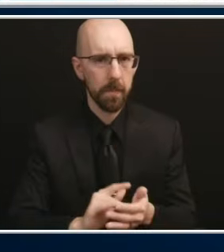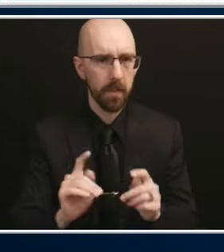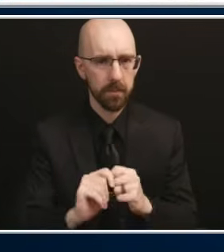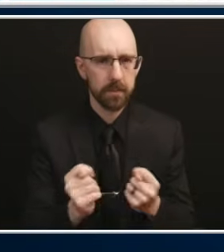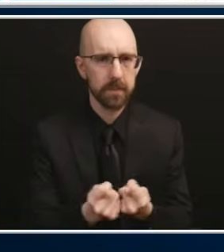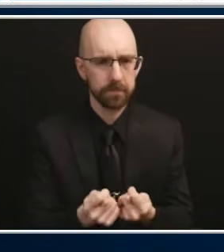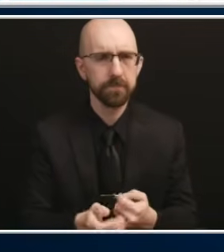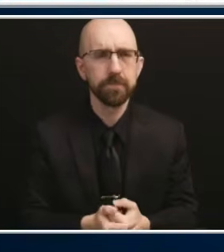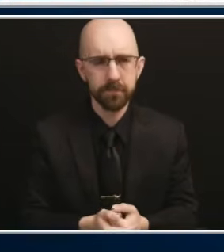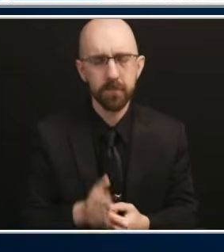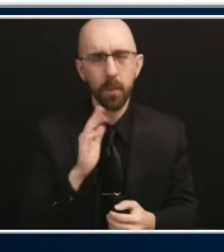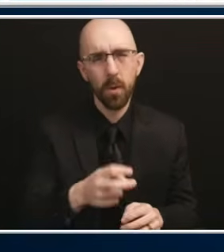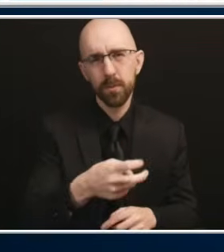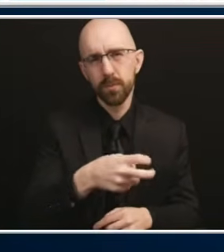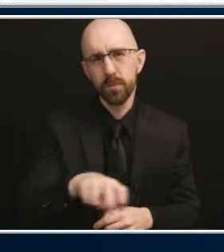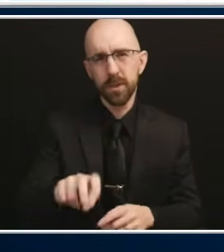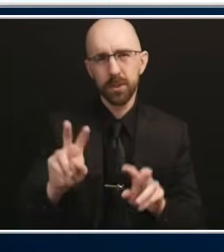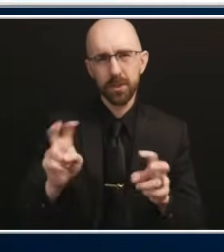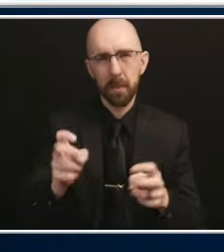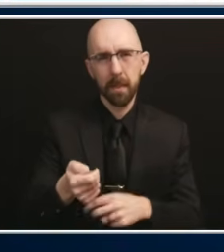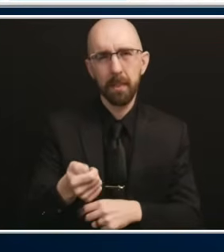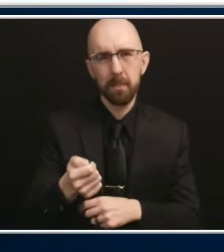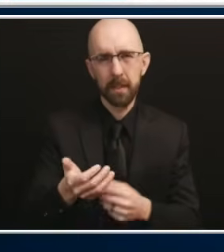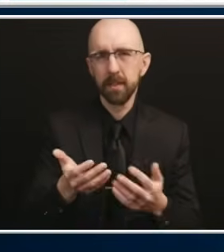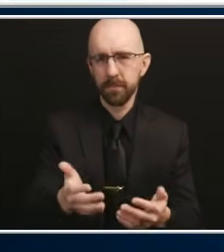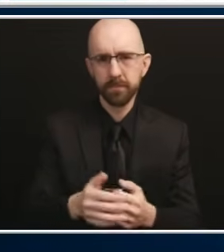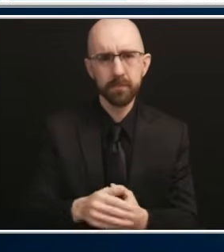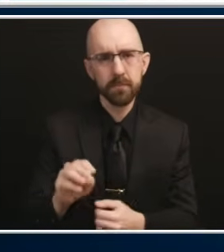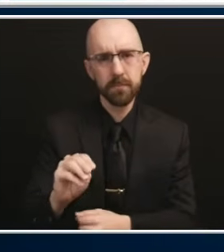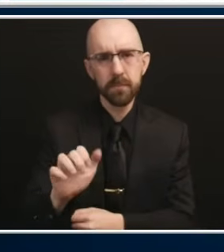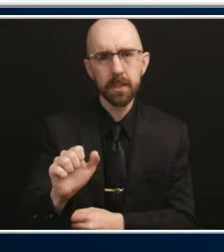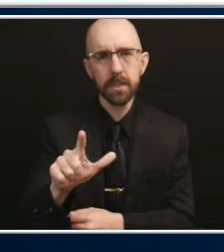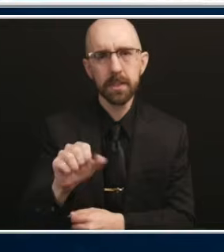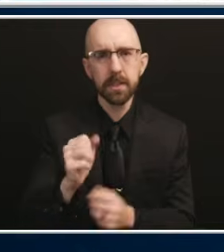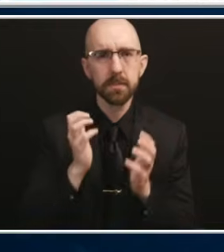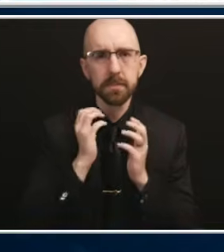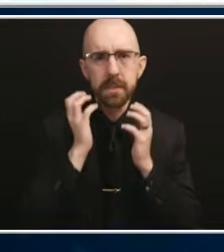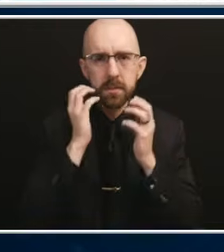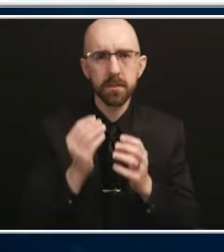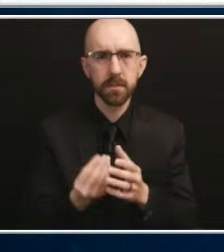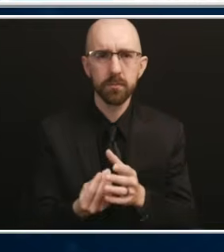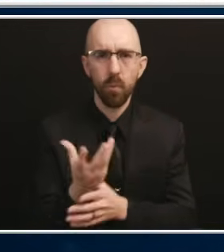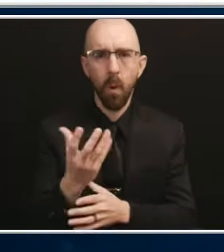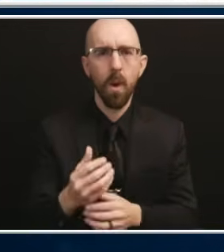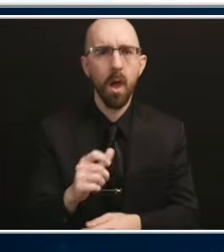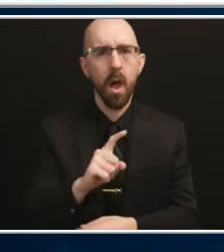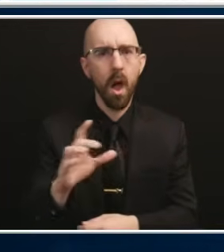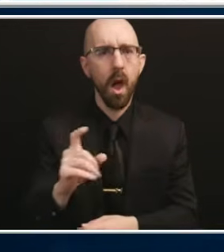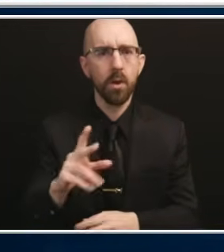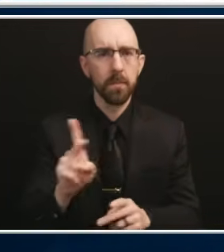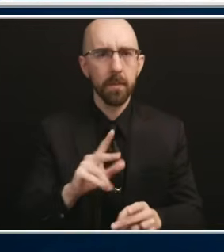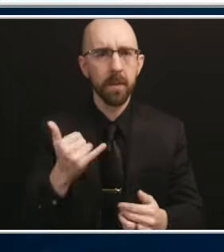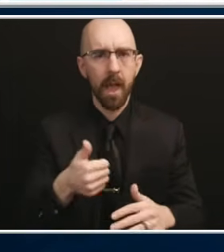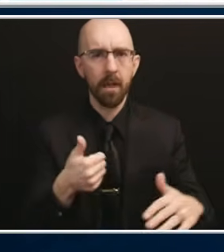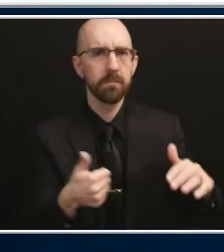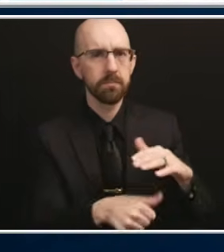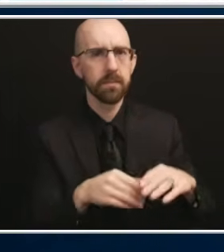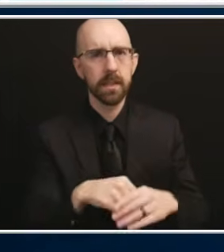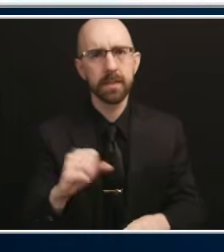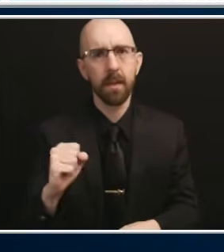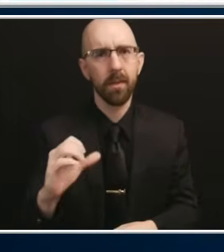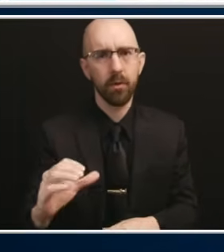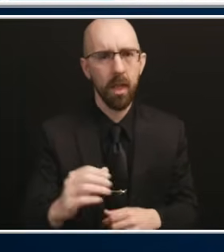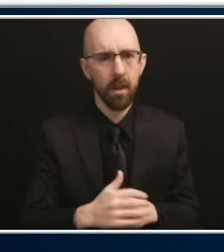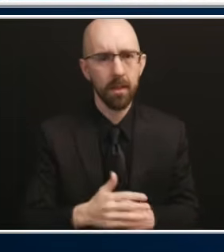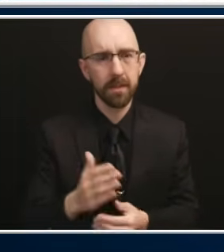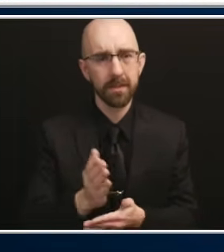switch gears a little bit. Measles outbreaks are growing. Hundreds of people are now quarantining in South Carolina. Some of them are